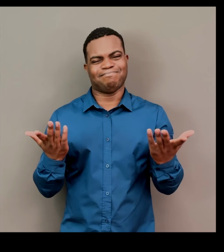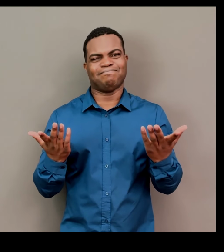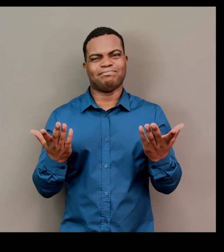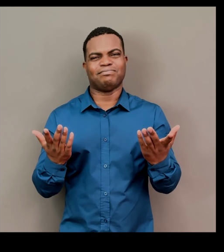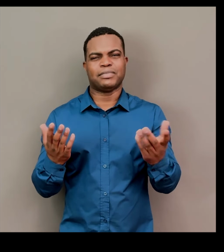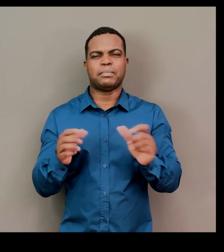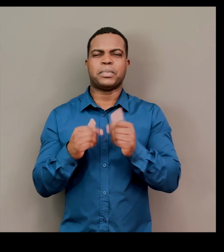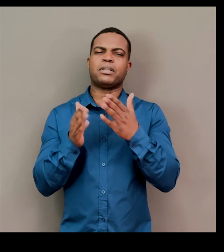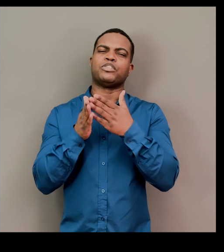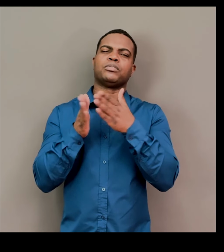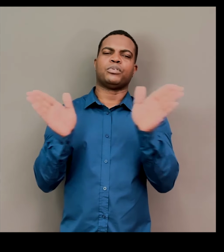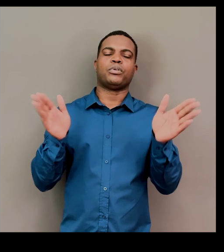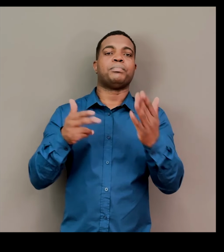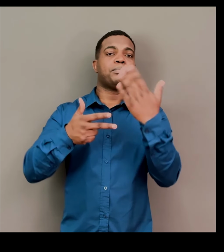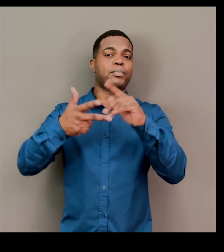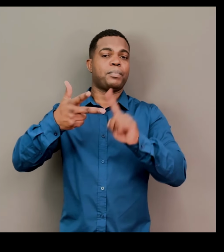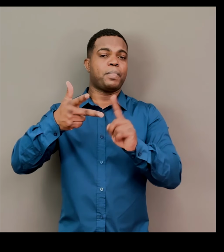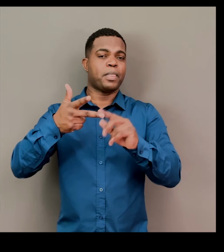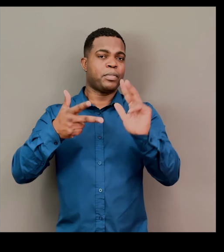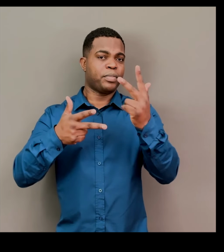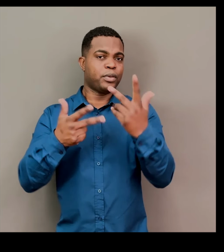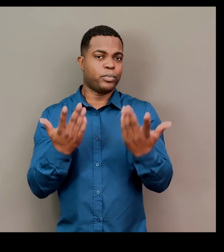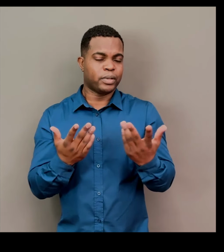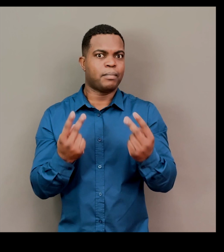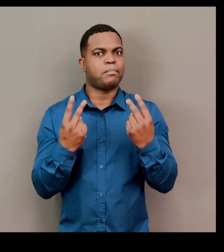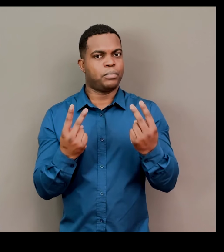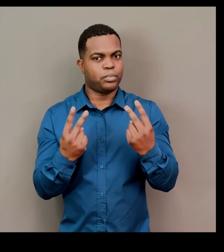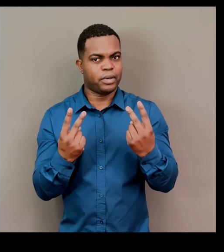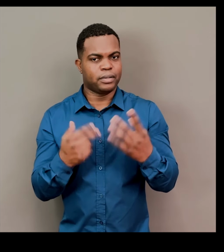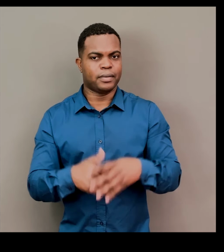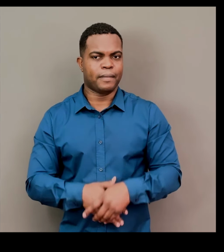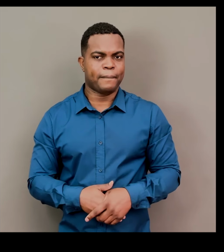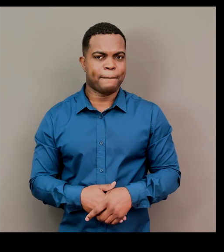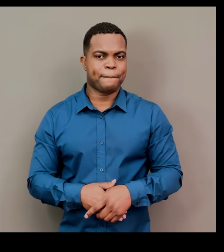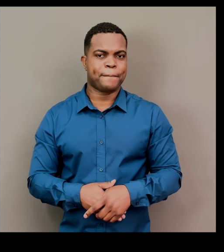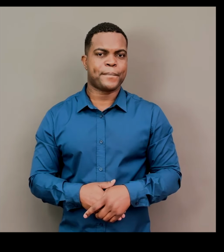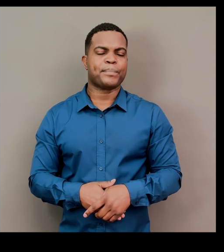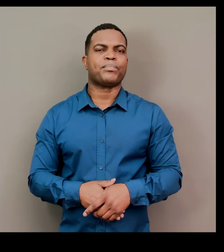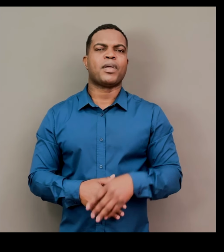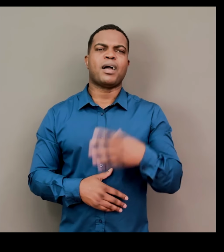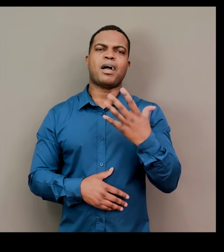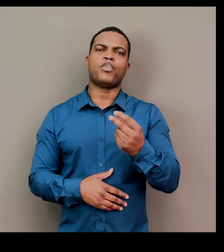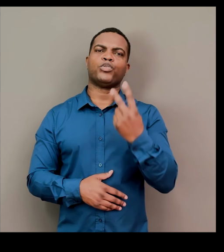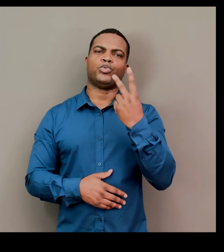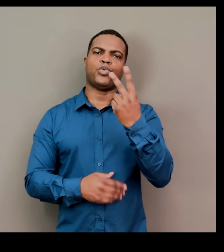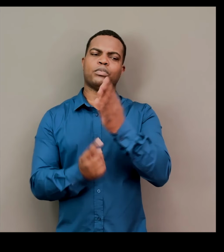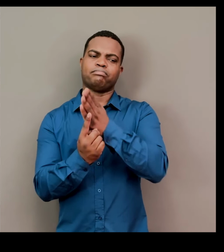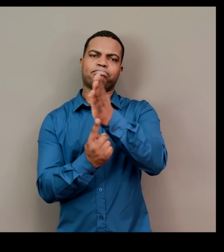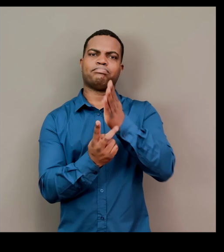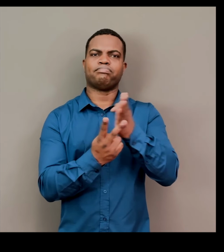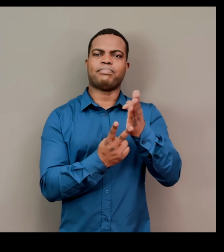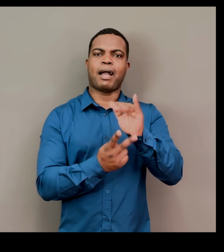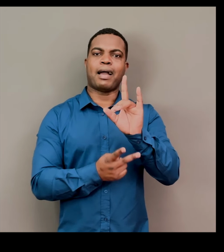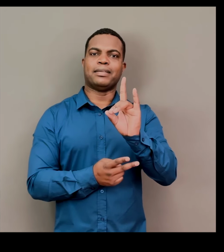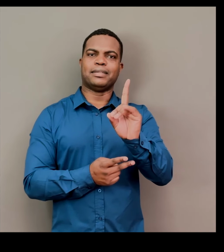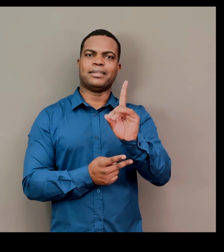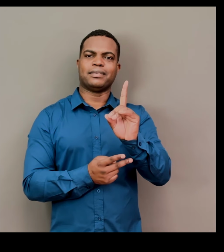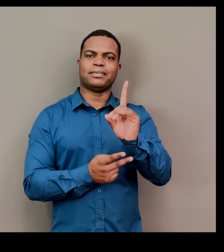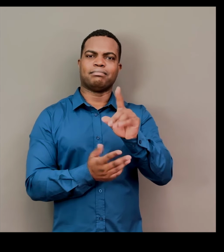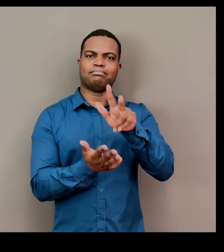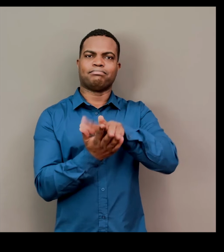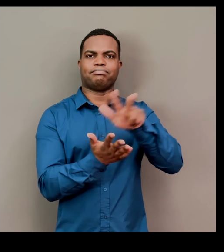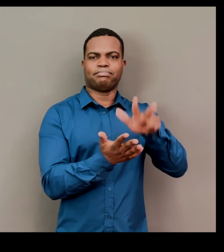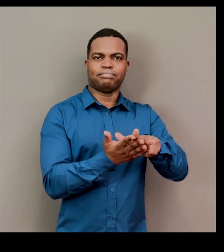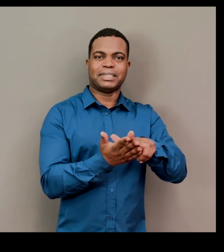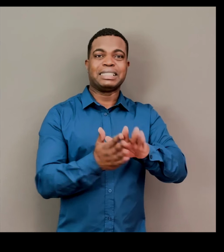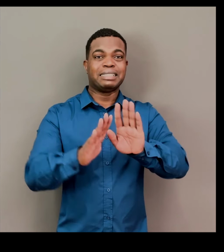The third point is that it's really useful to use two-factor authentication,